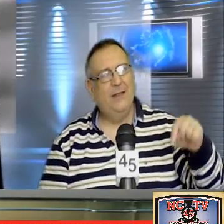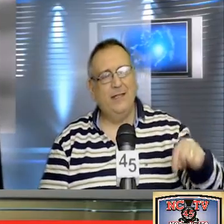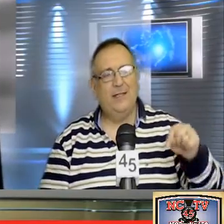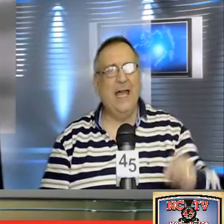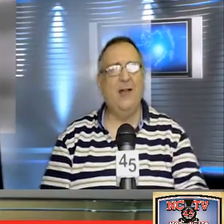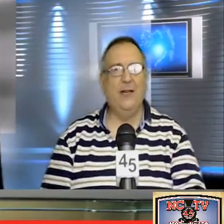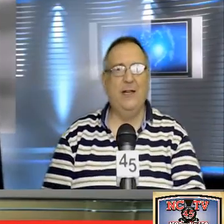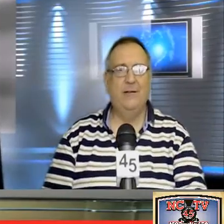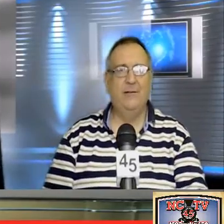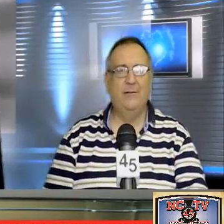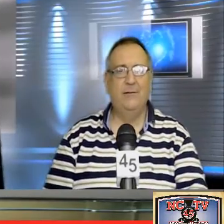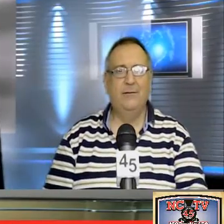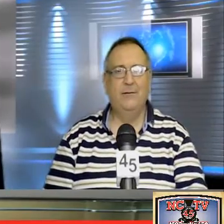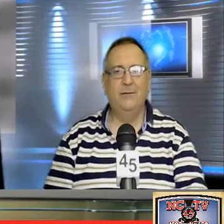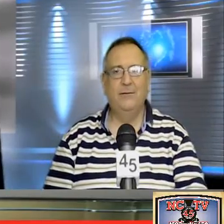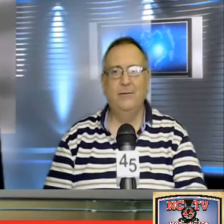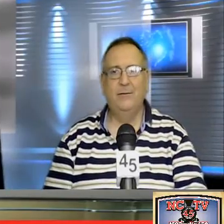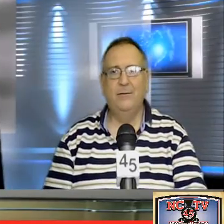this county,